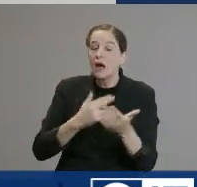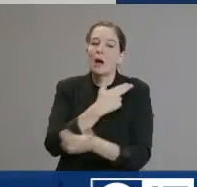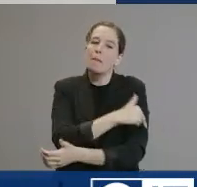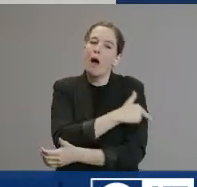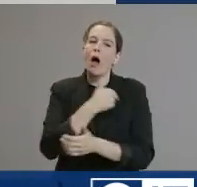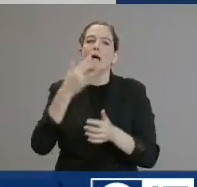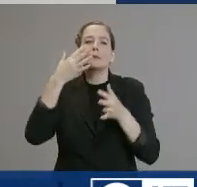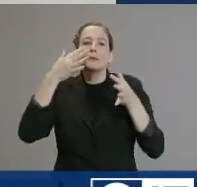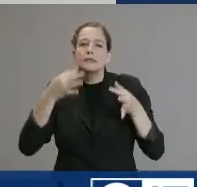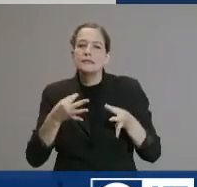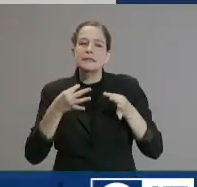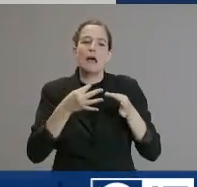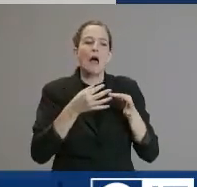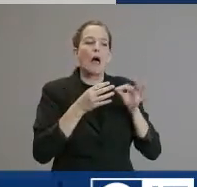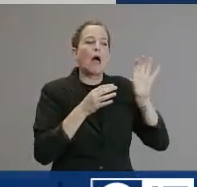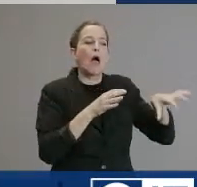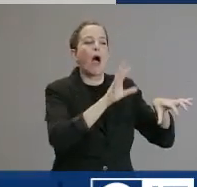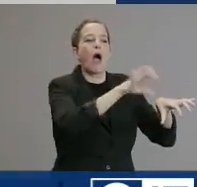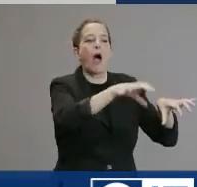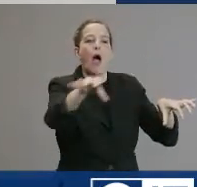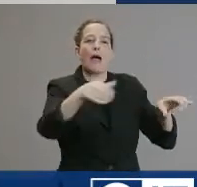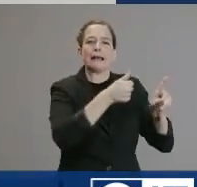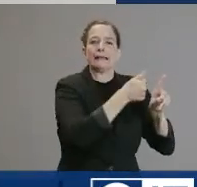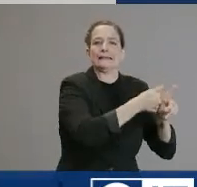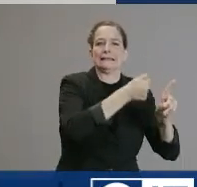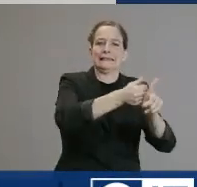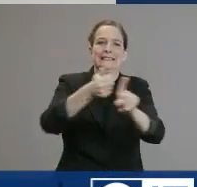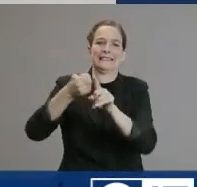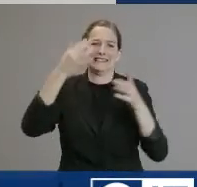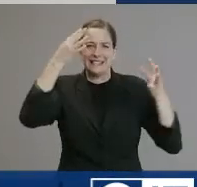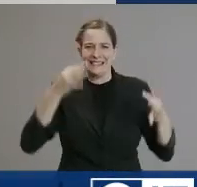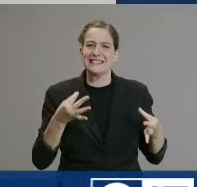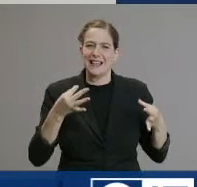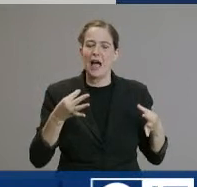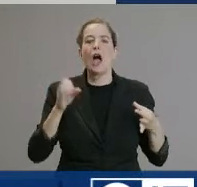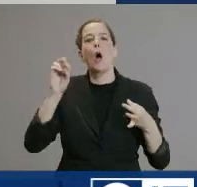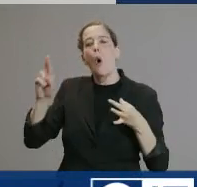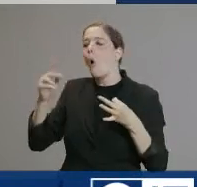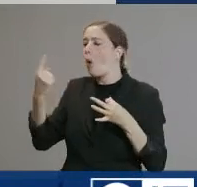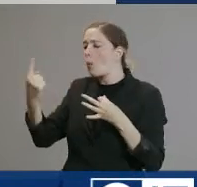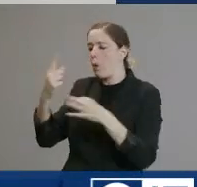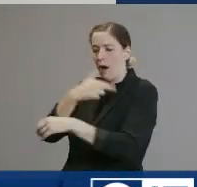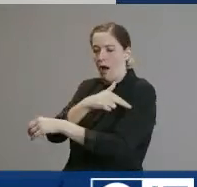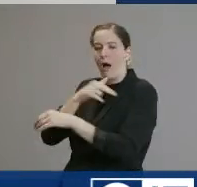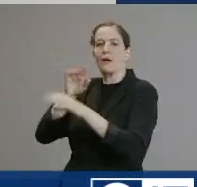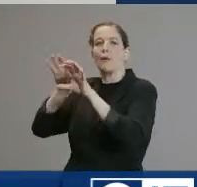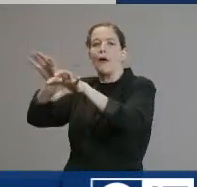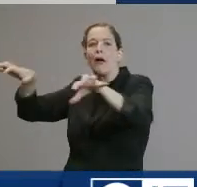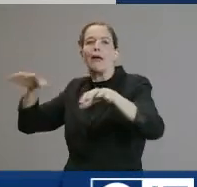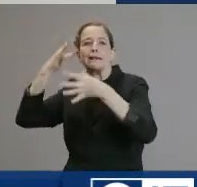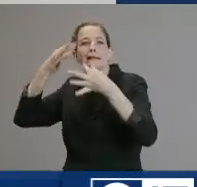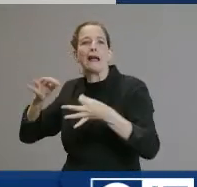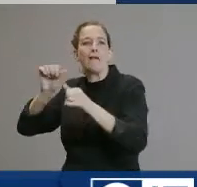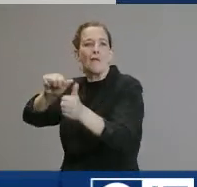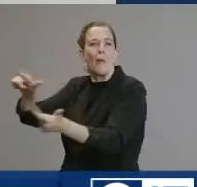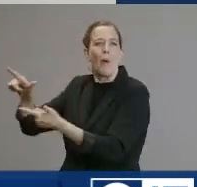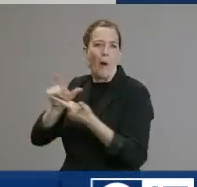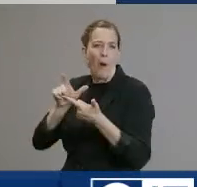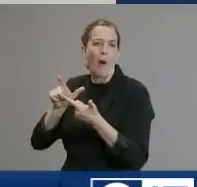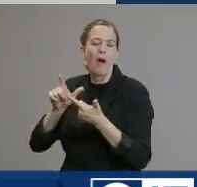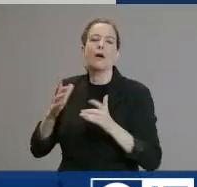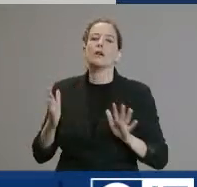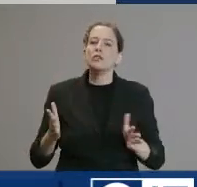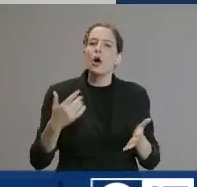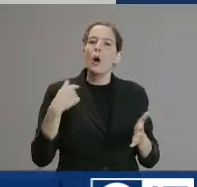system. So what we're doing now is we are working through the data to see if there are any that look like they're over capacity, we are going to be working